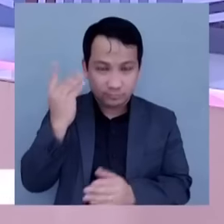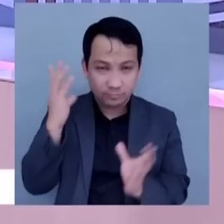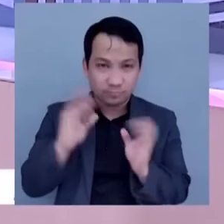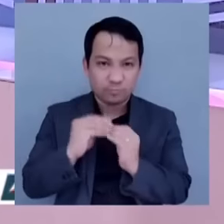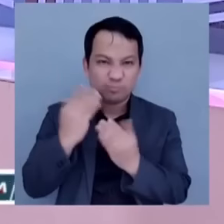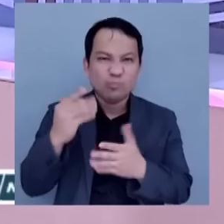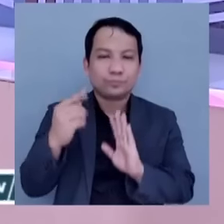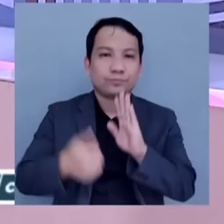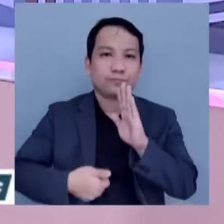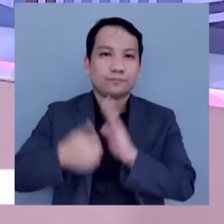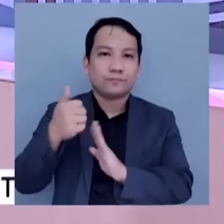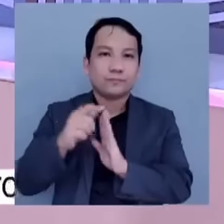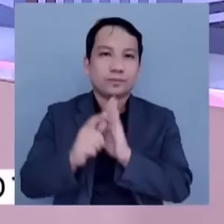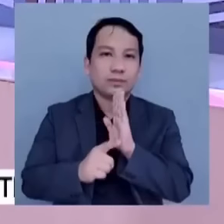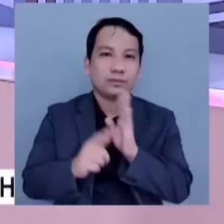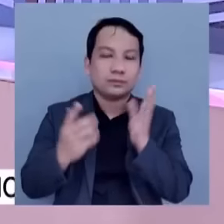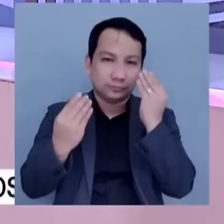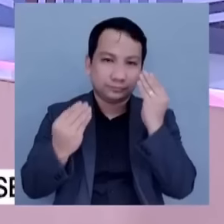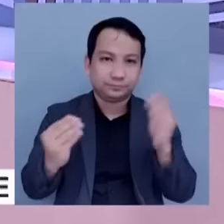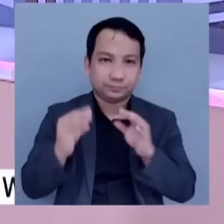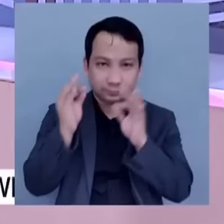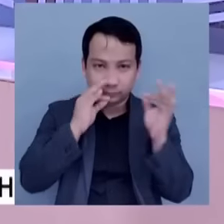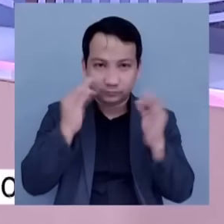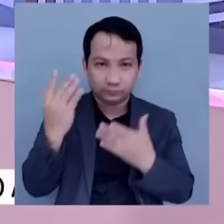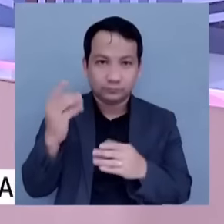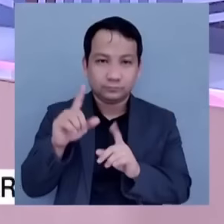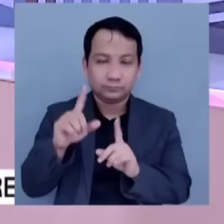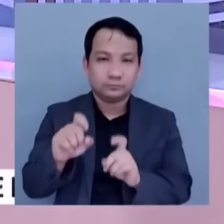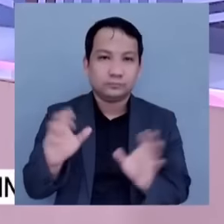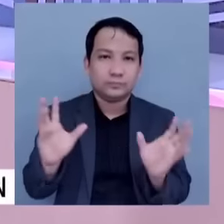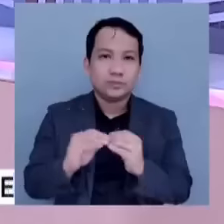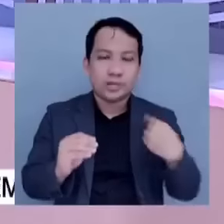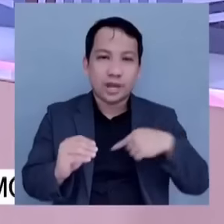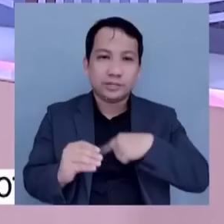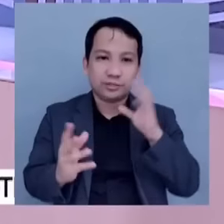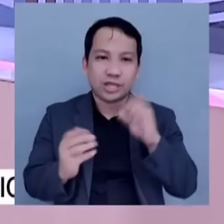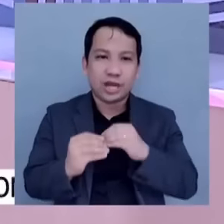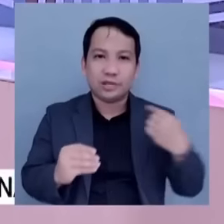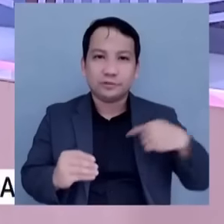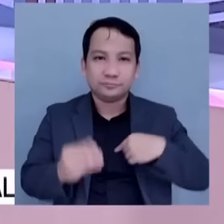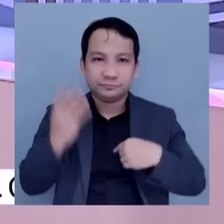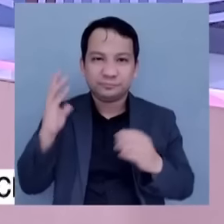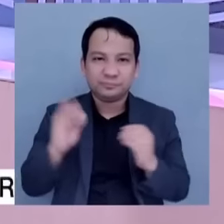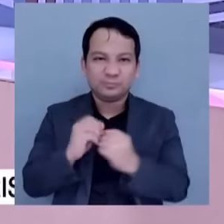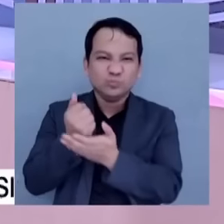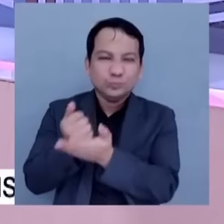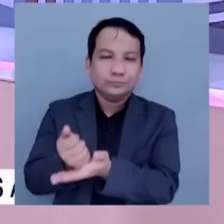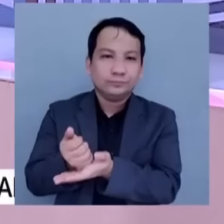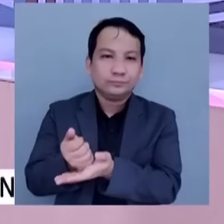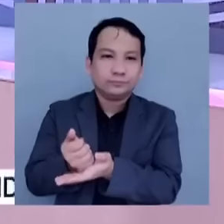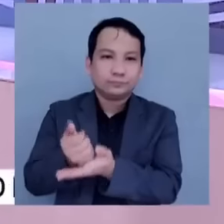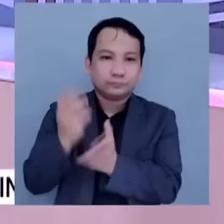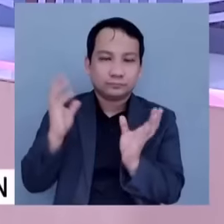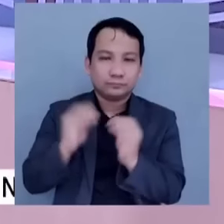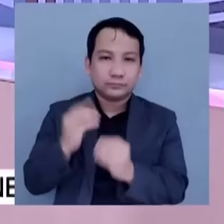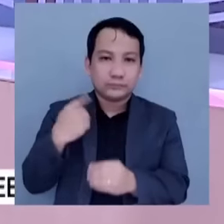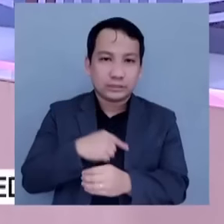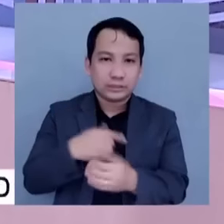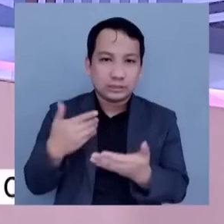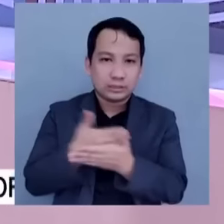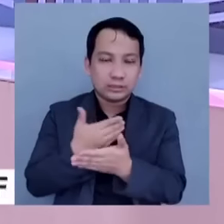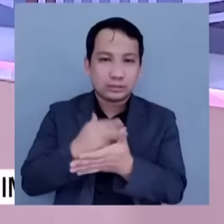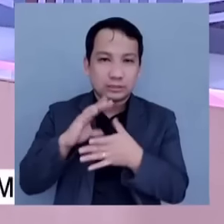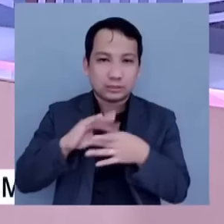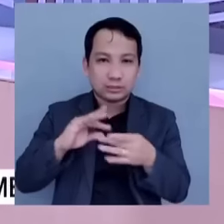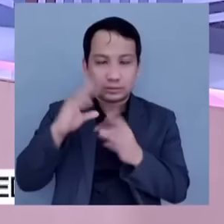that seeks mandatory drug tests on the president and all other government officials. Viv Engulia on the line now with that story. Viv, what